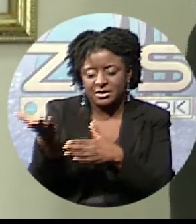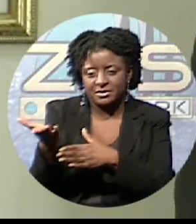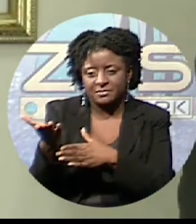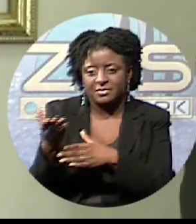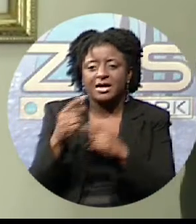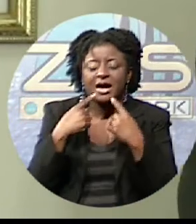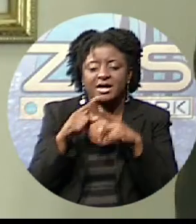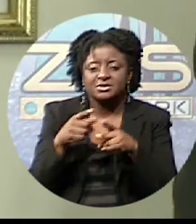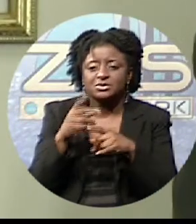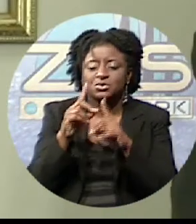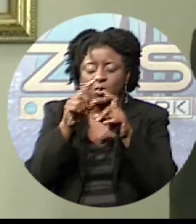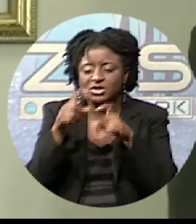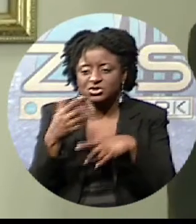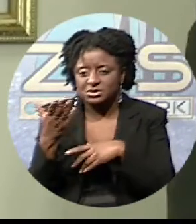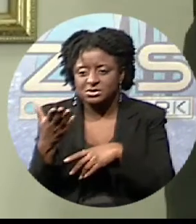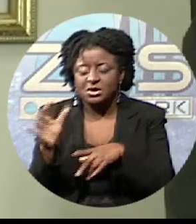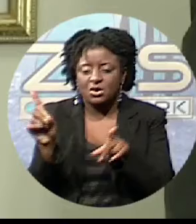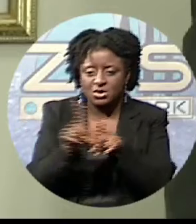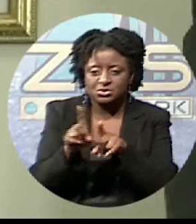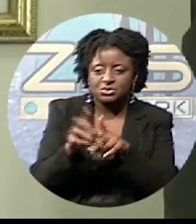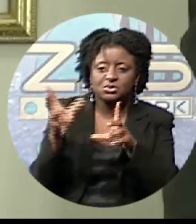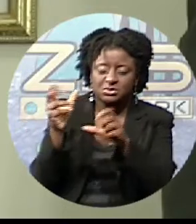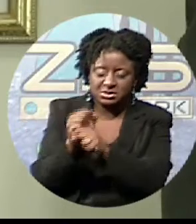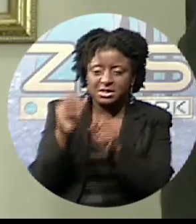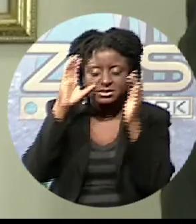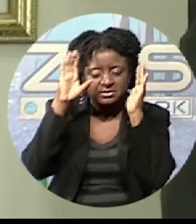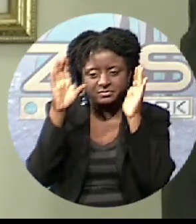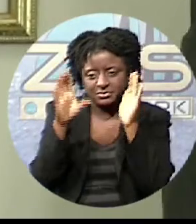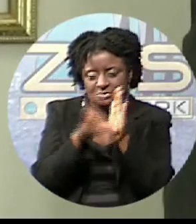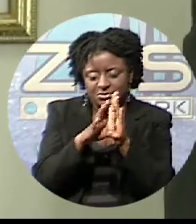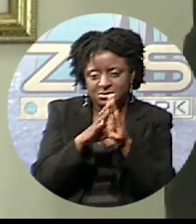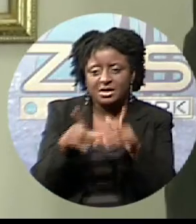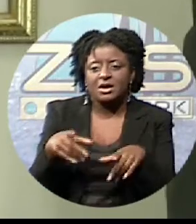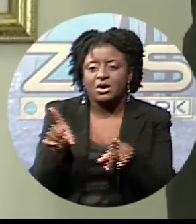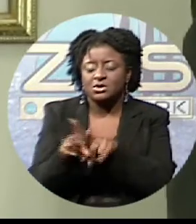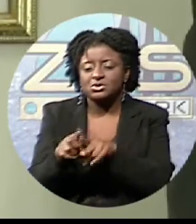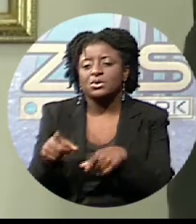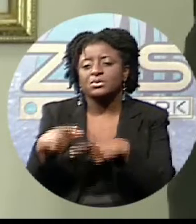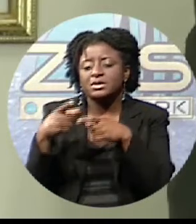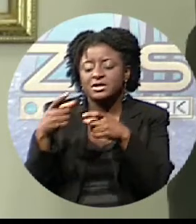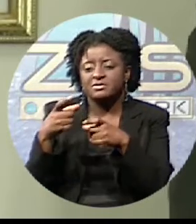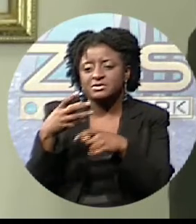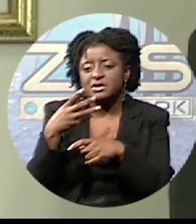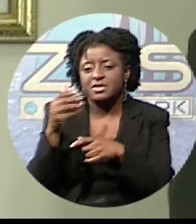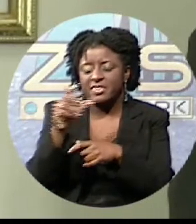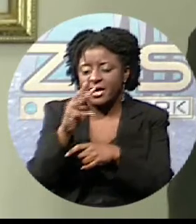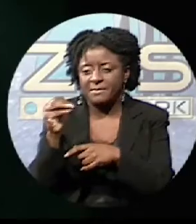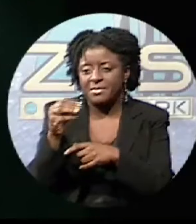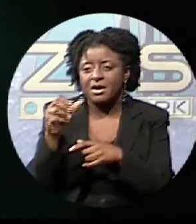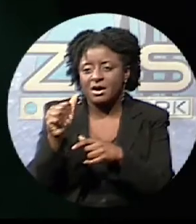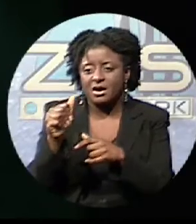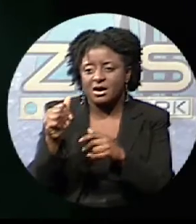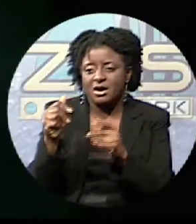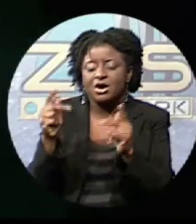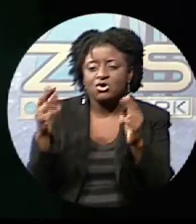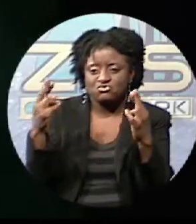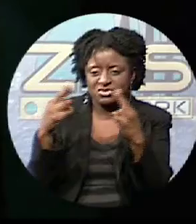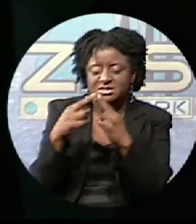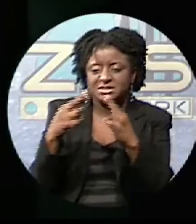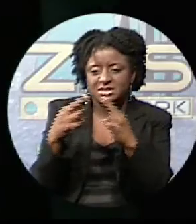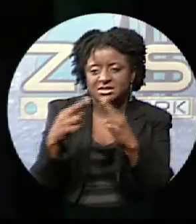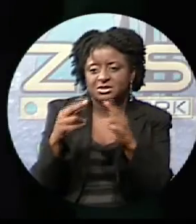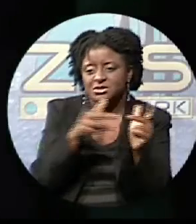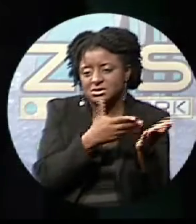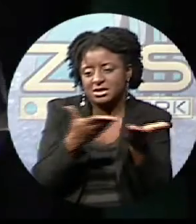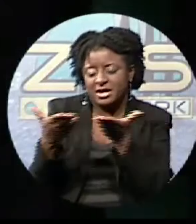have their photo taken, and take a printed receipt to a CBP officer. That officer then conducts a short interview. The system has